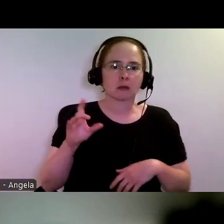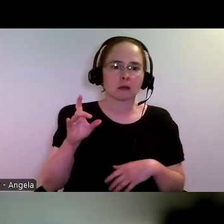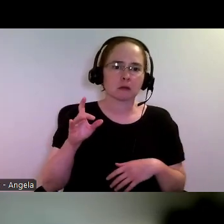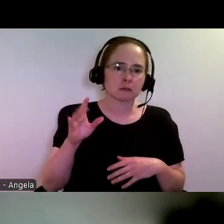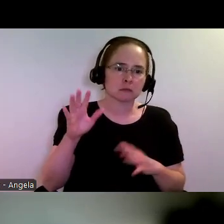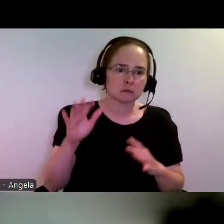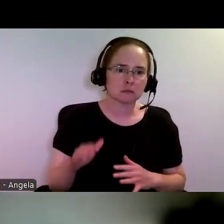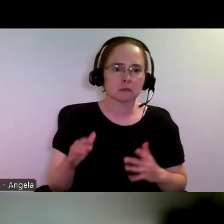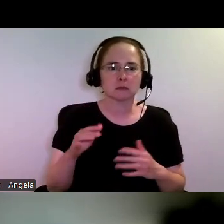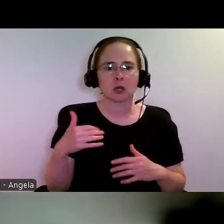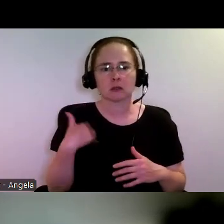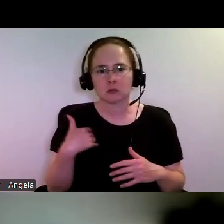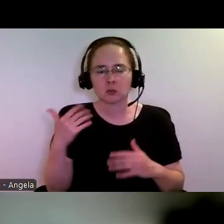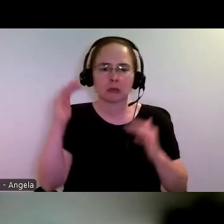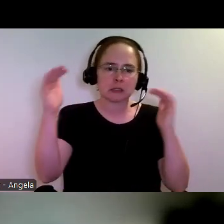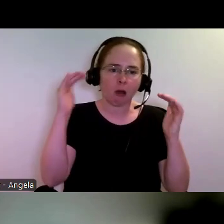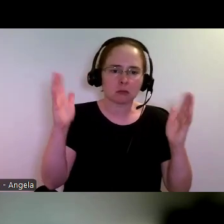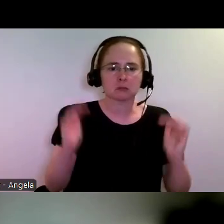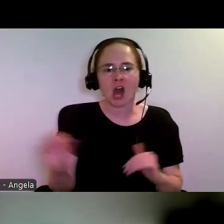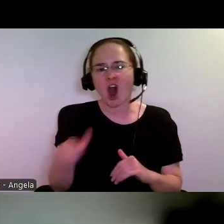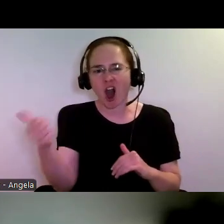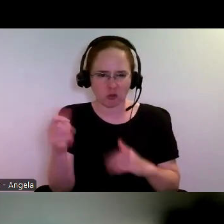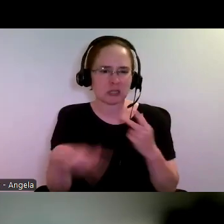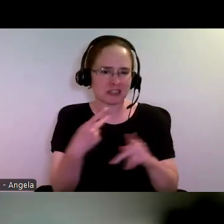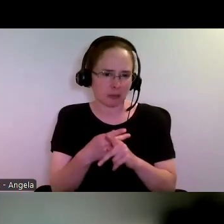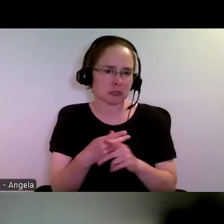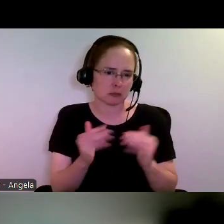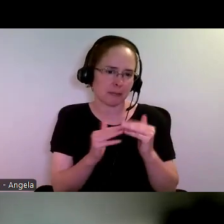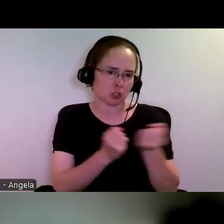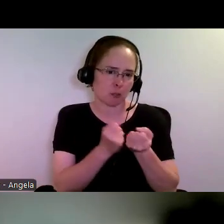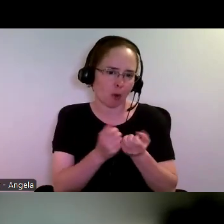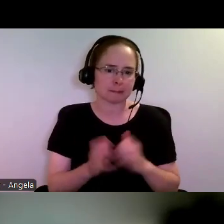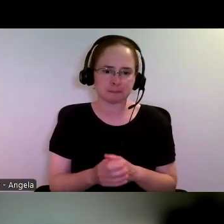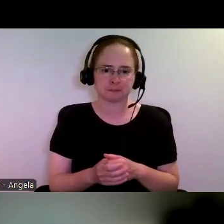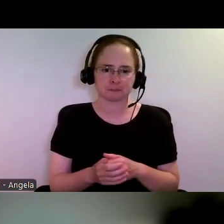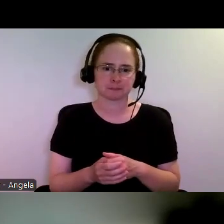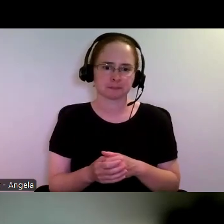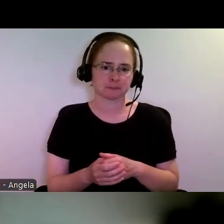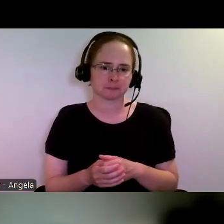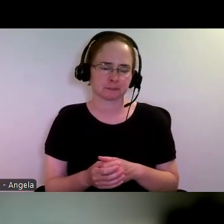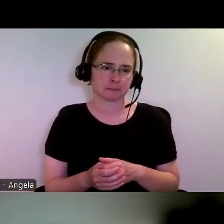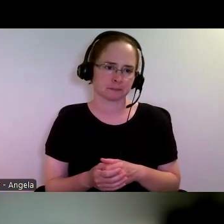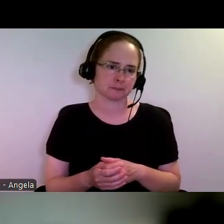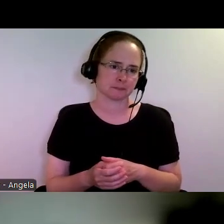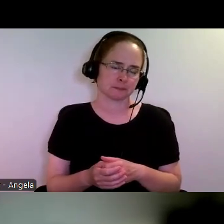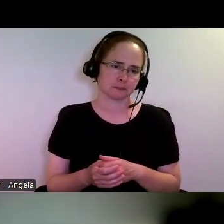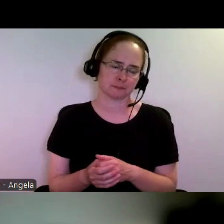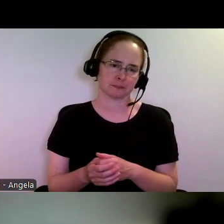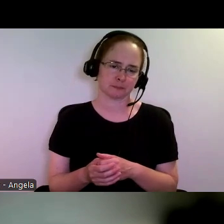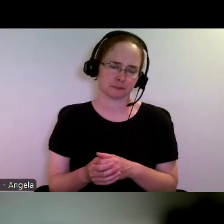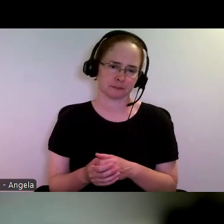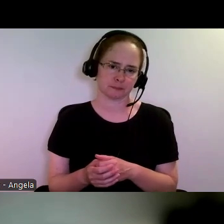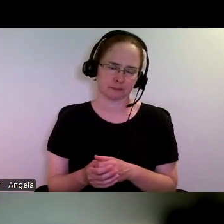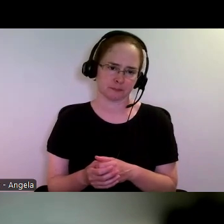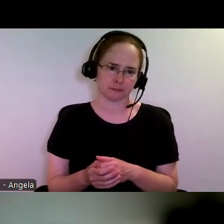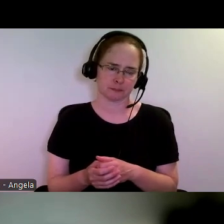we had a spattering of other types of peer support. So next slide, please. So